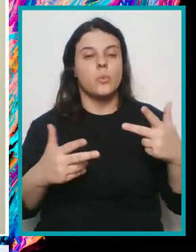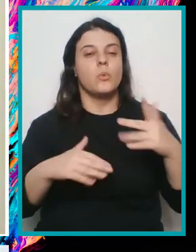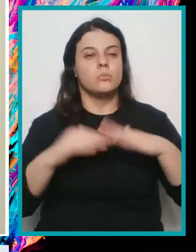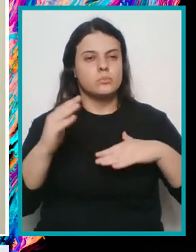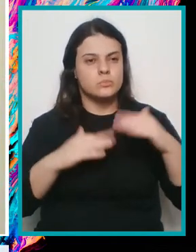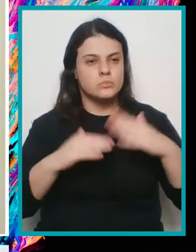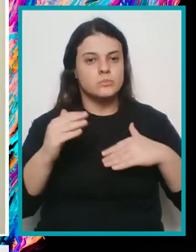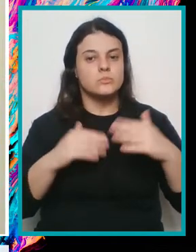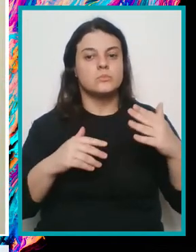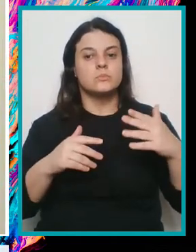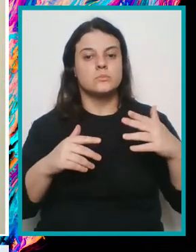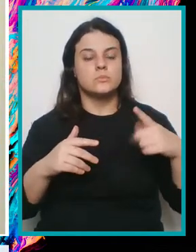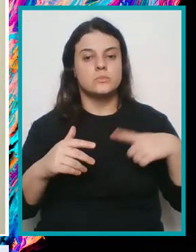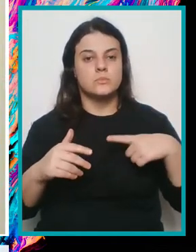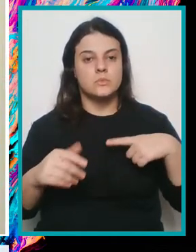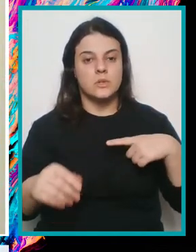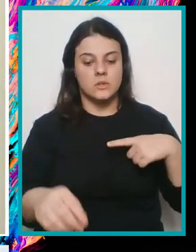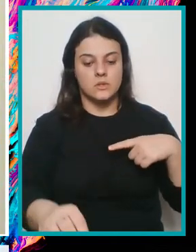my country.